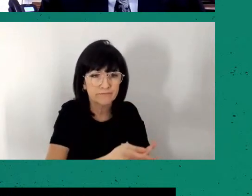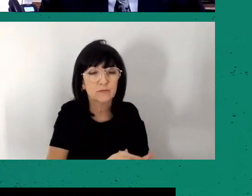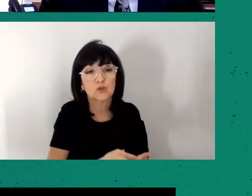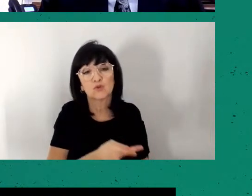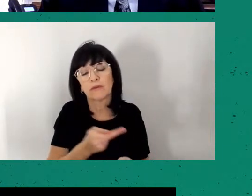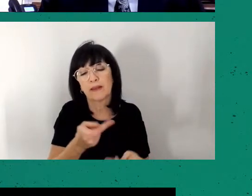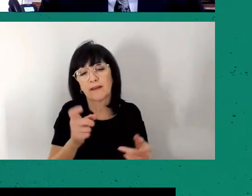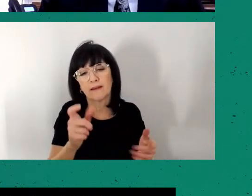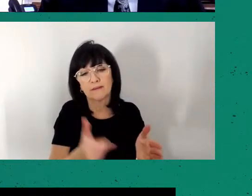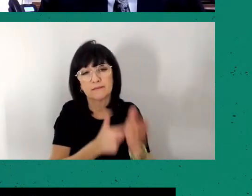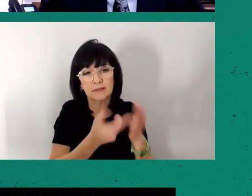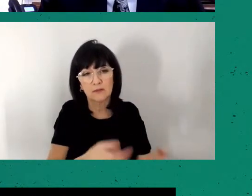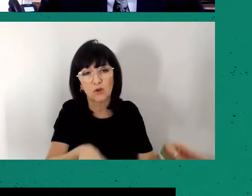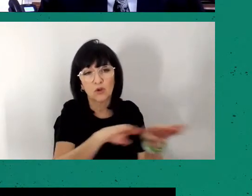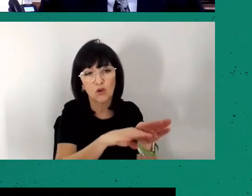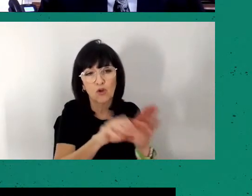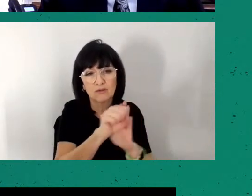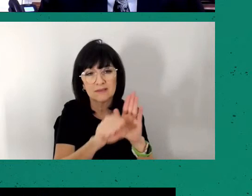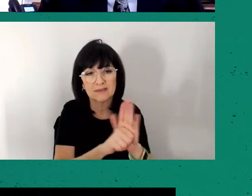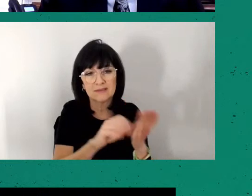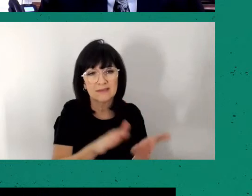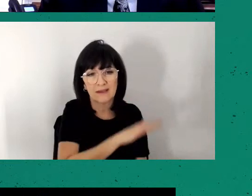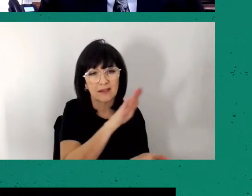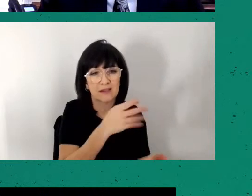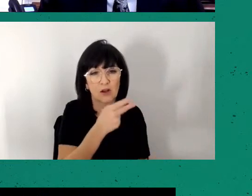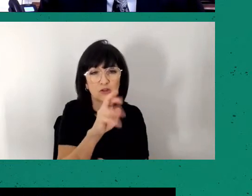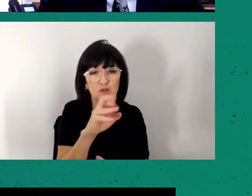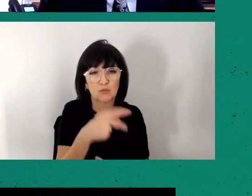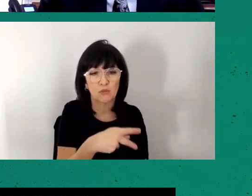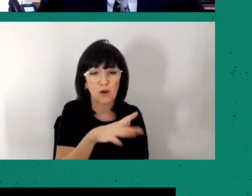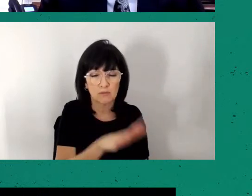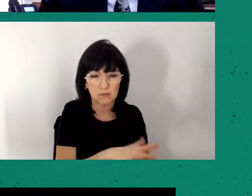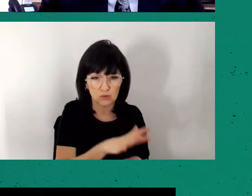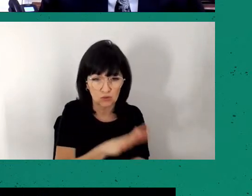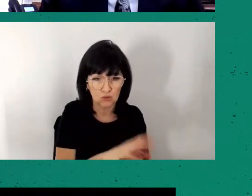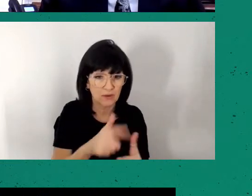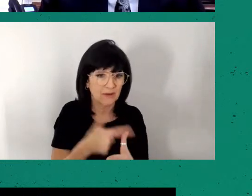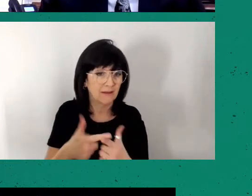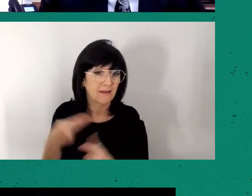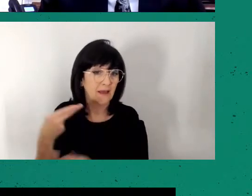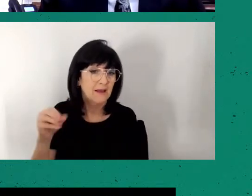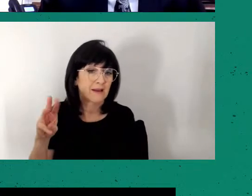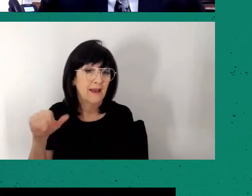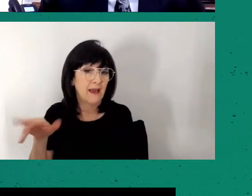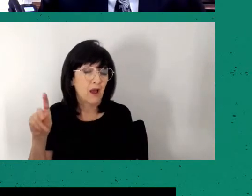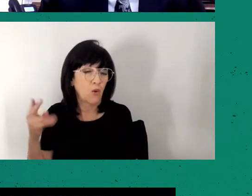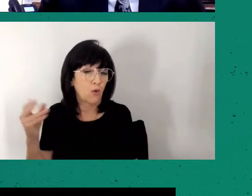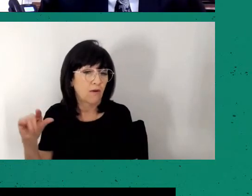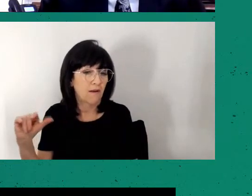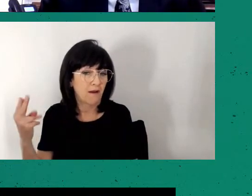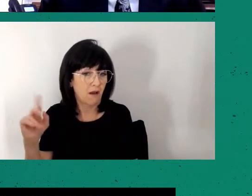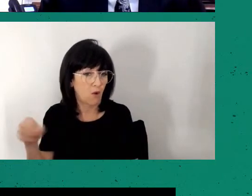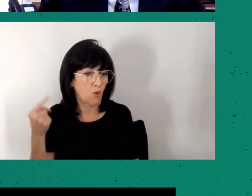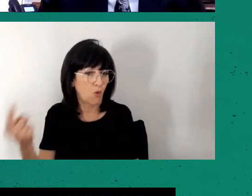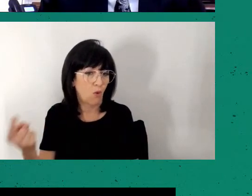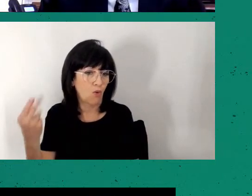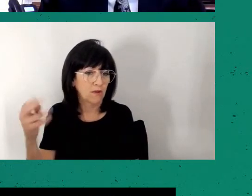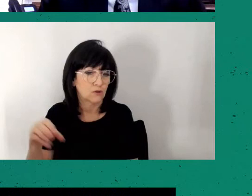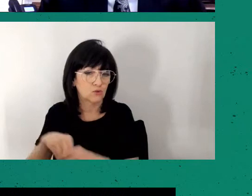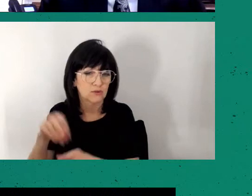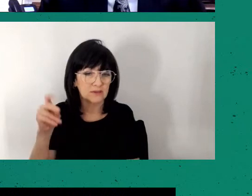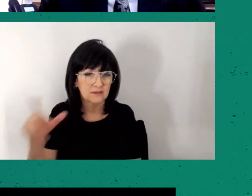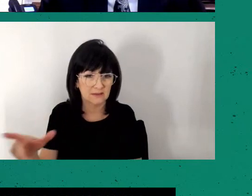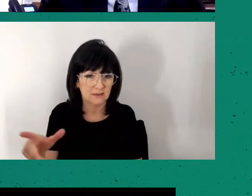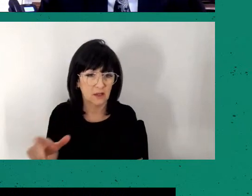leaving Howard High once again to be the only 4-year high school in Delaware. All of which set the stage for